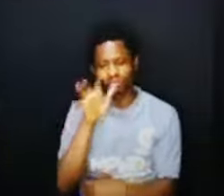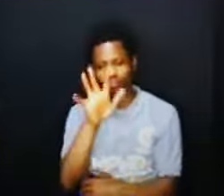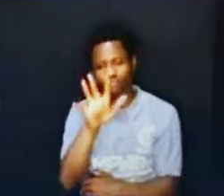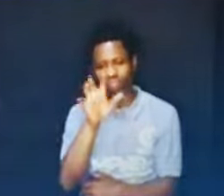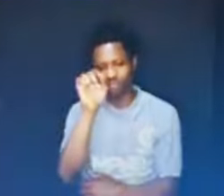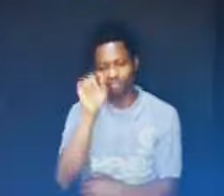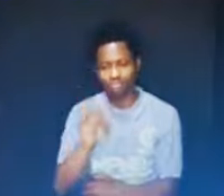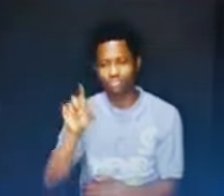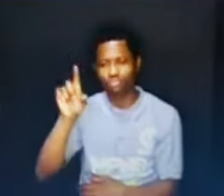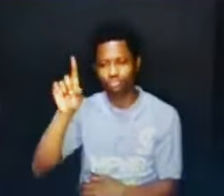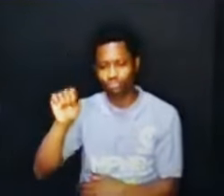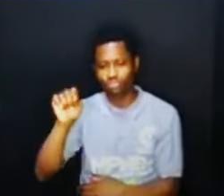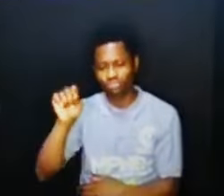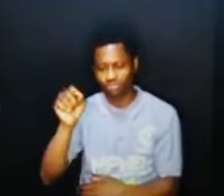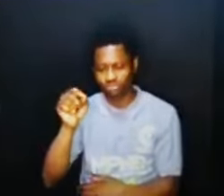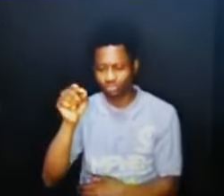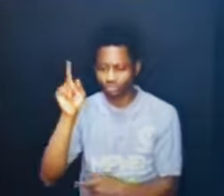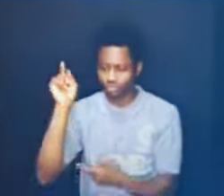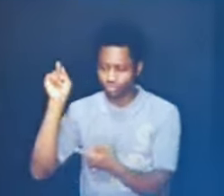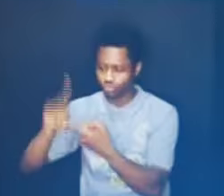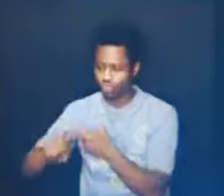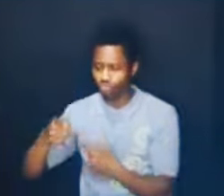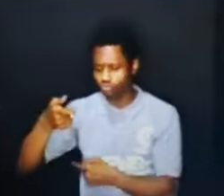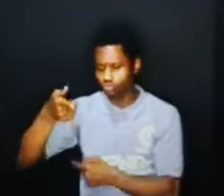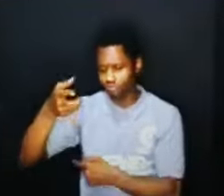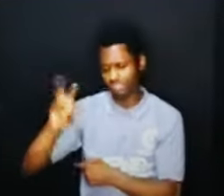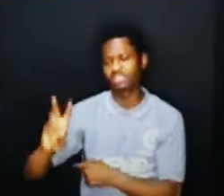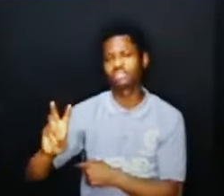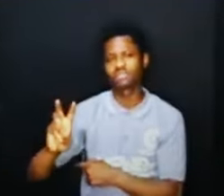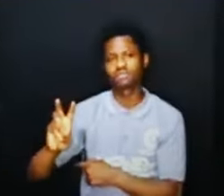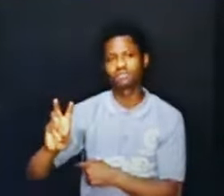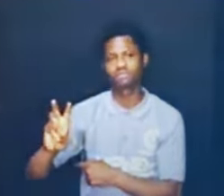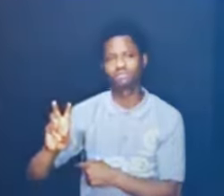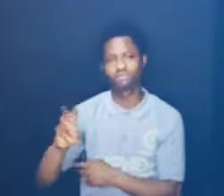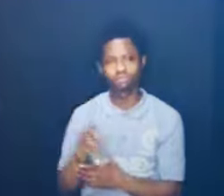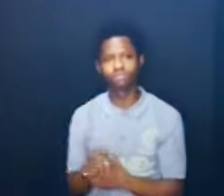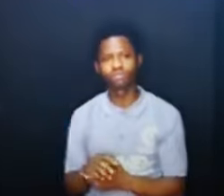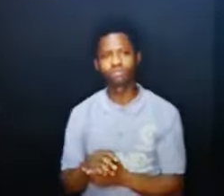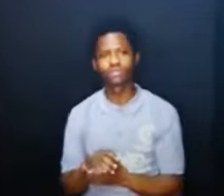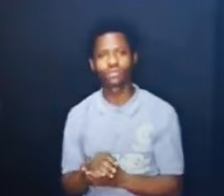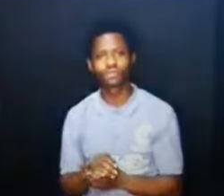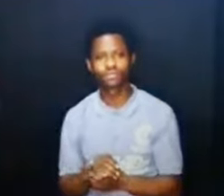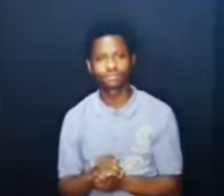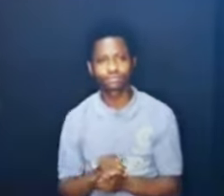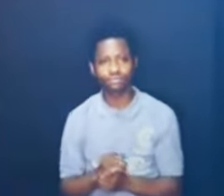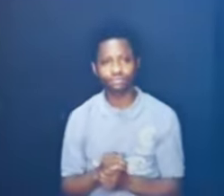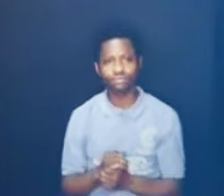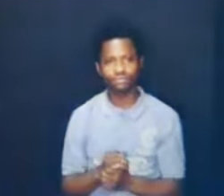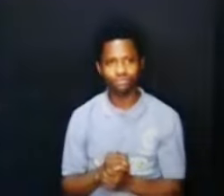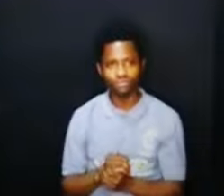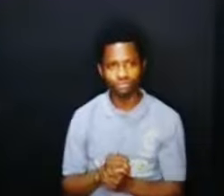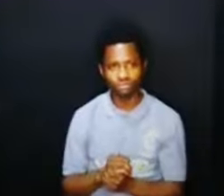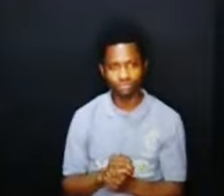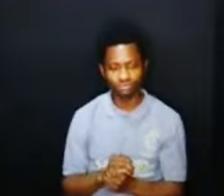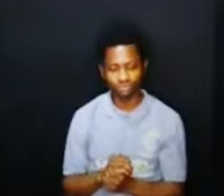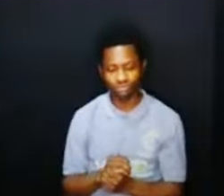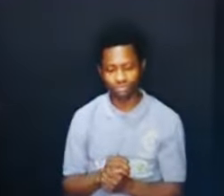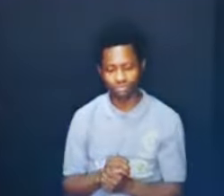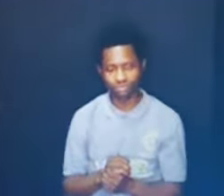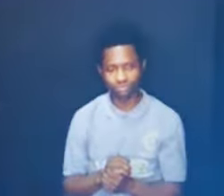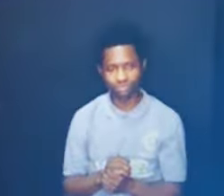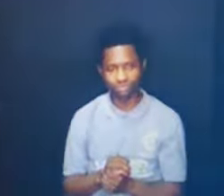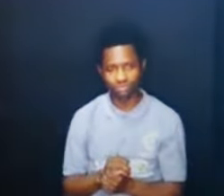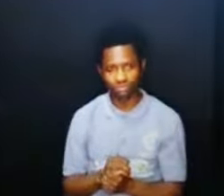20. From verse 20 to 26. But I'll take the 20, deal with it, and then take